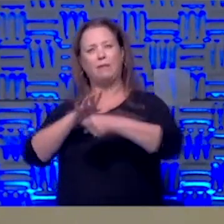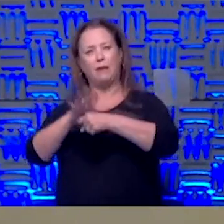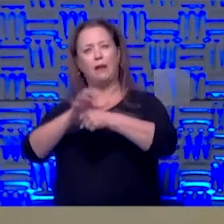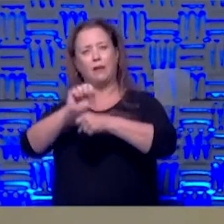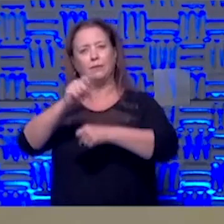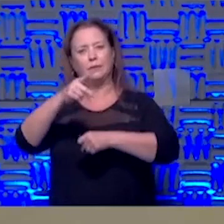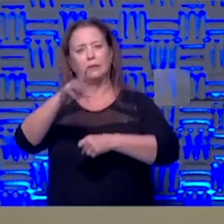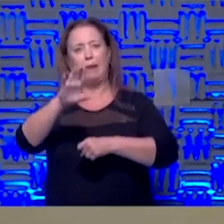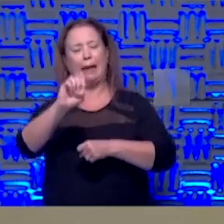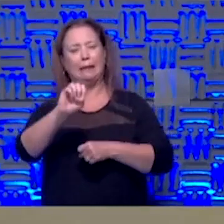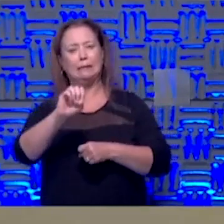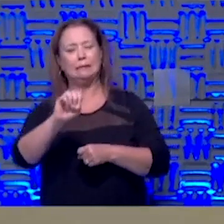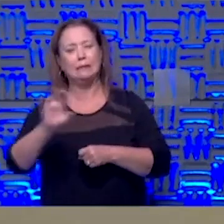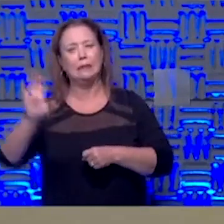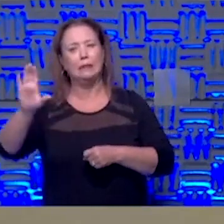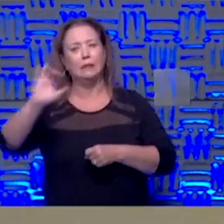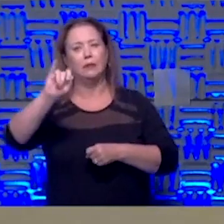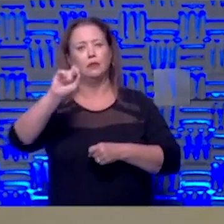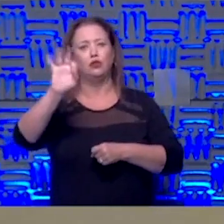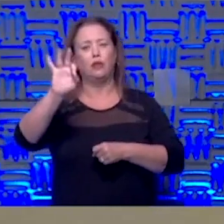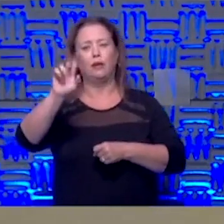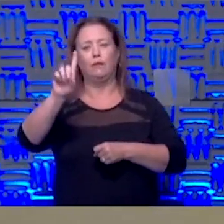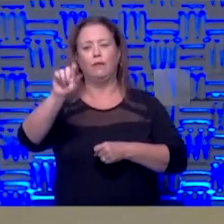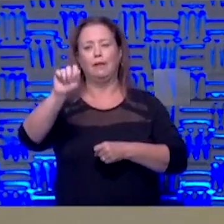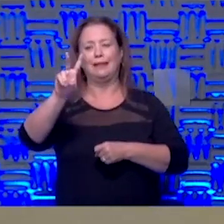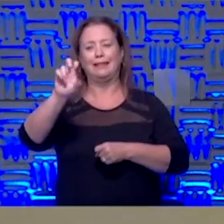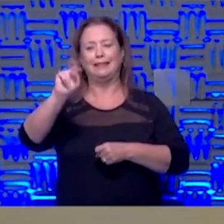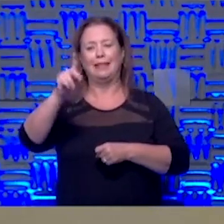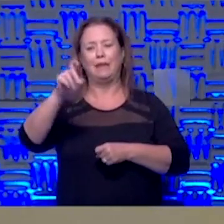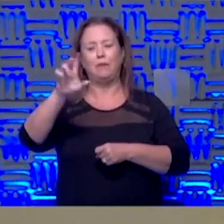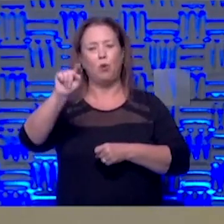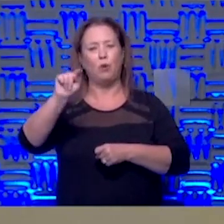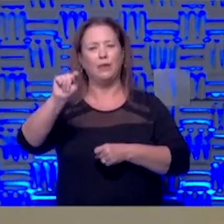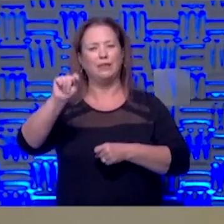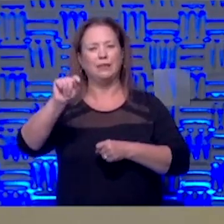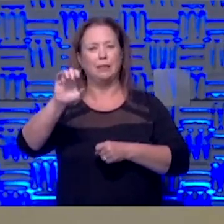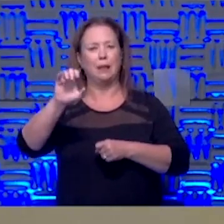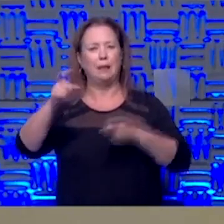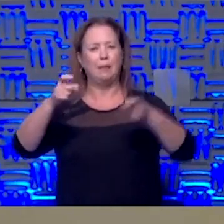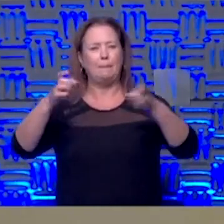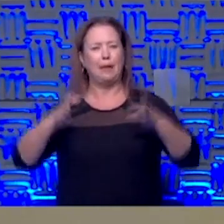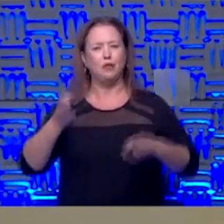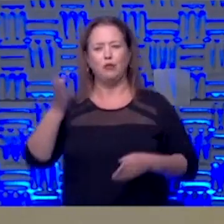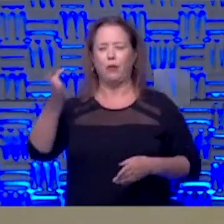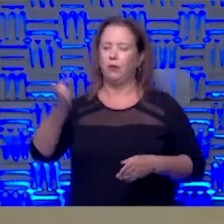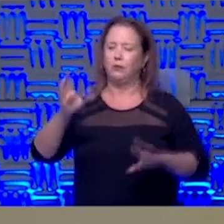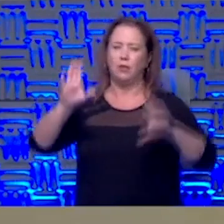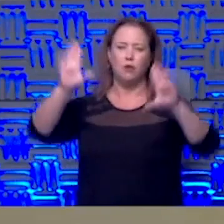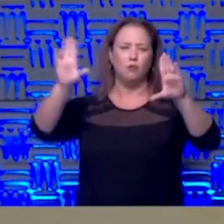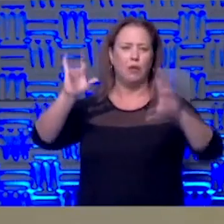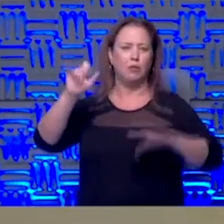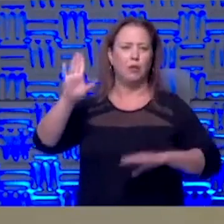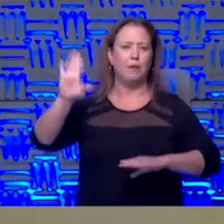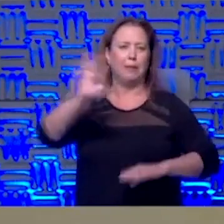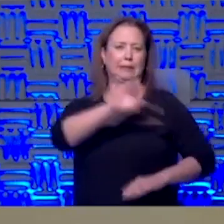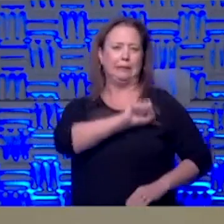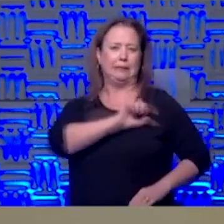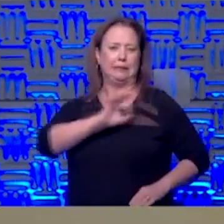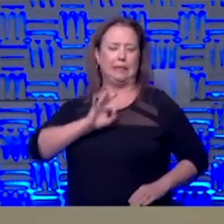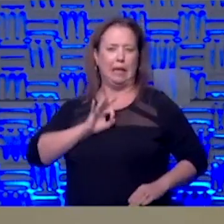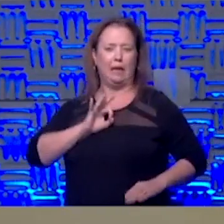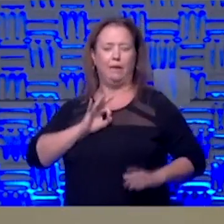it. And Jeff Davenport, our clubhouse manager, has done a really good job with his staff to be able